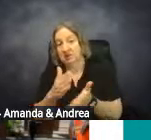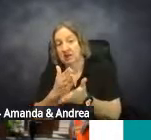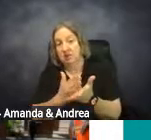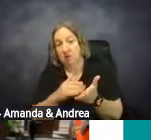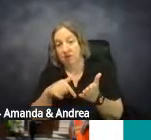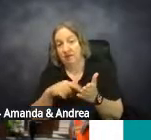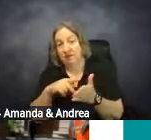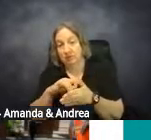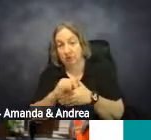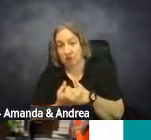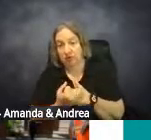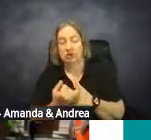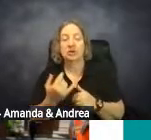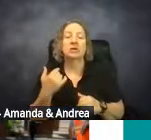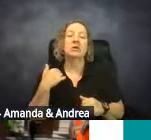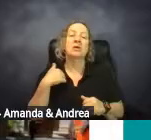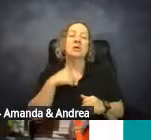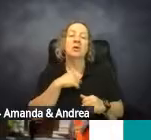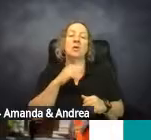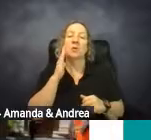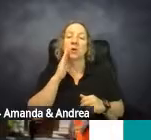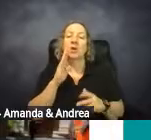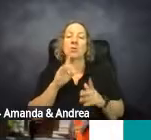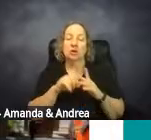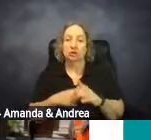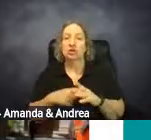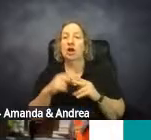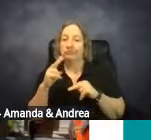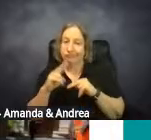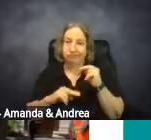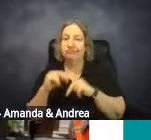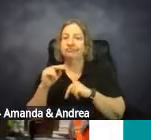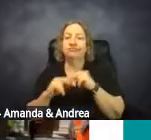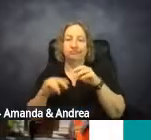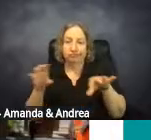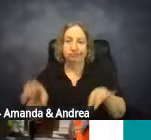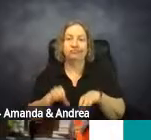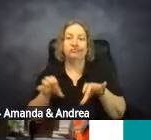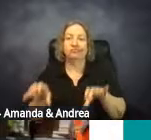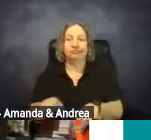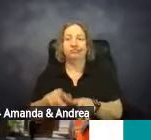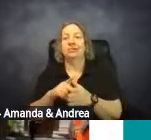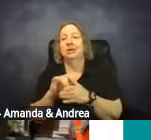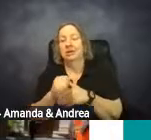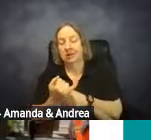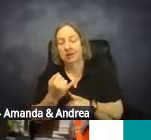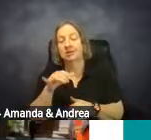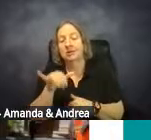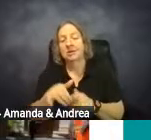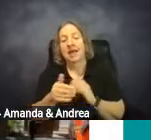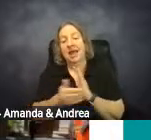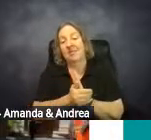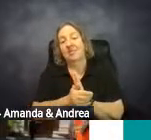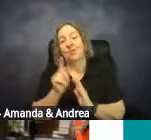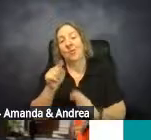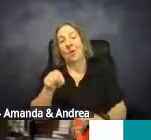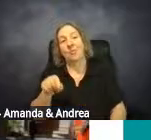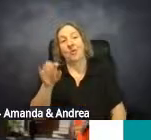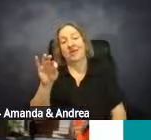now we are going to be delivering the project. So that amendment is $1.9